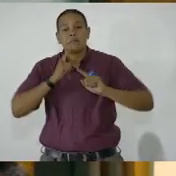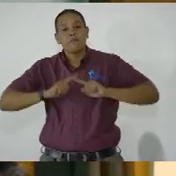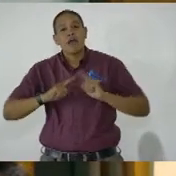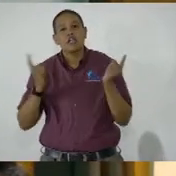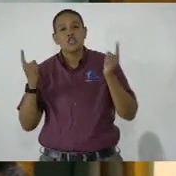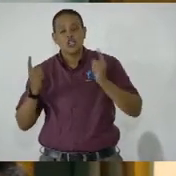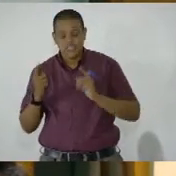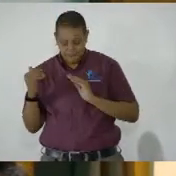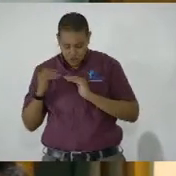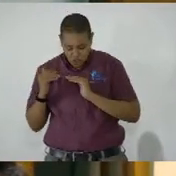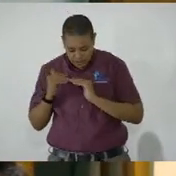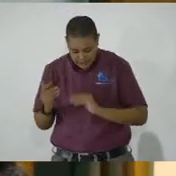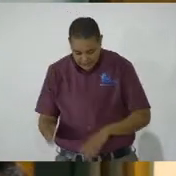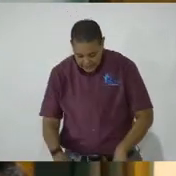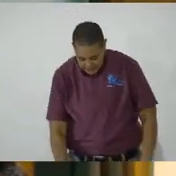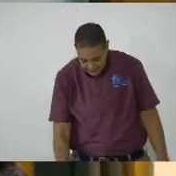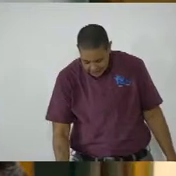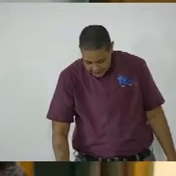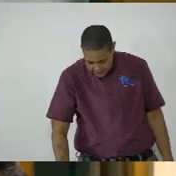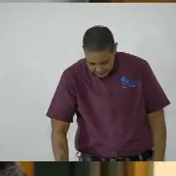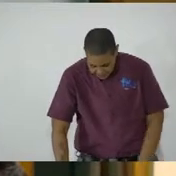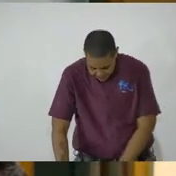justice. Madam Speaker,